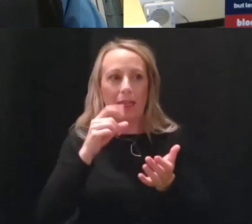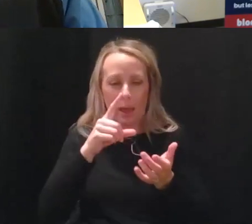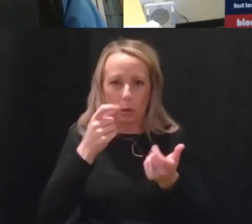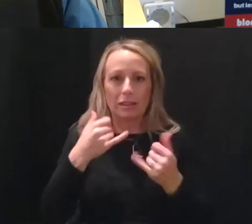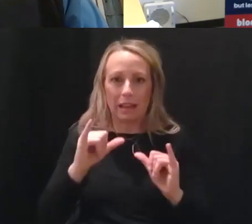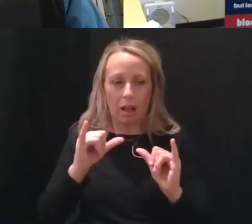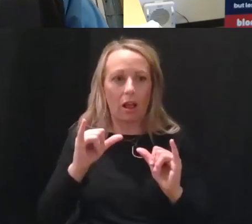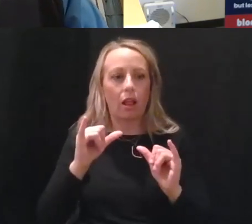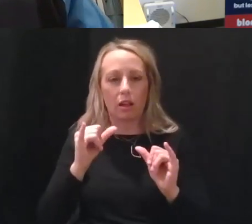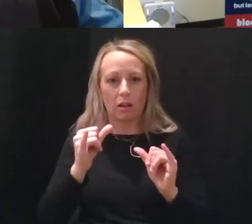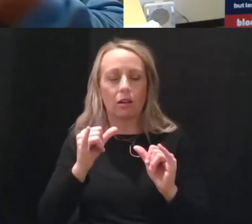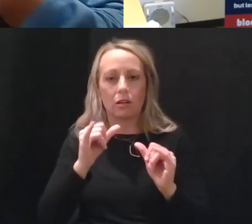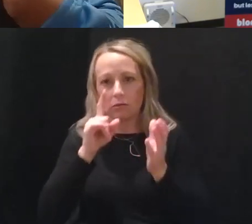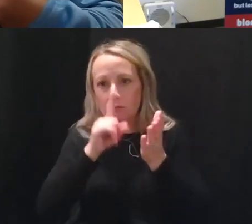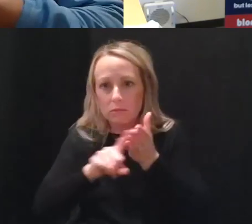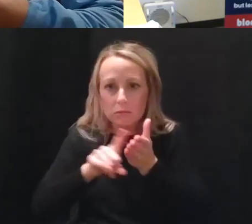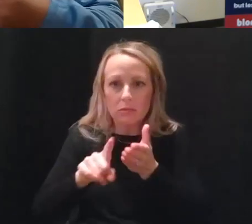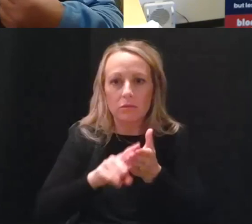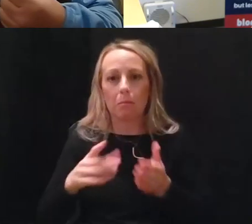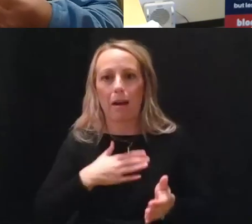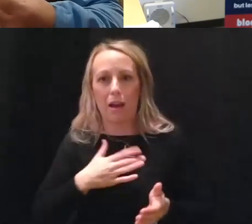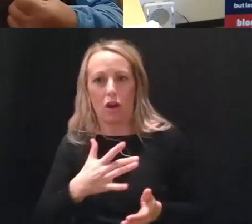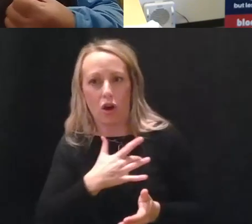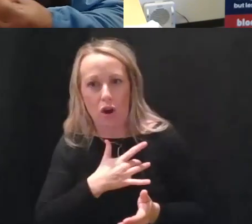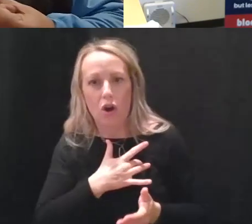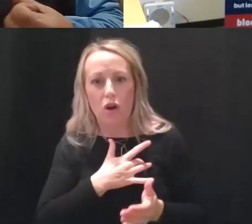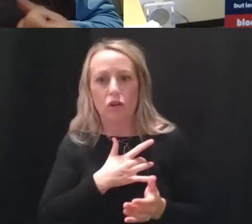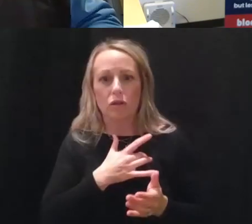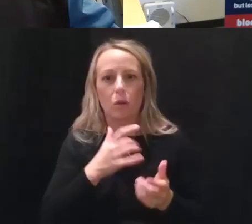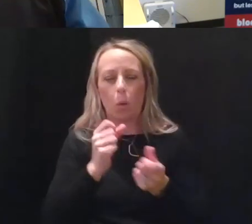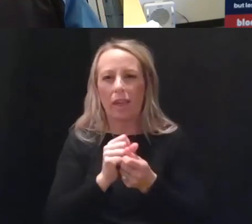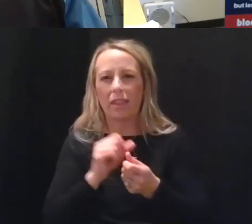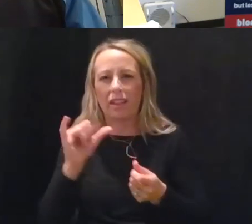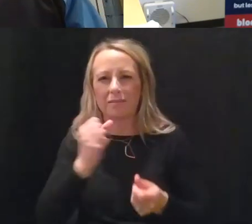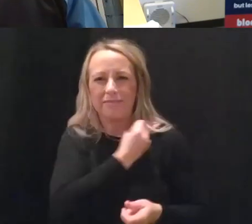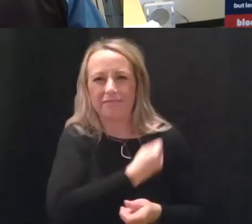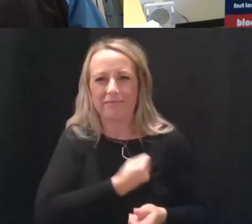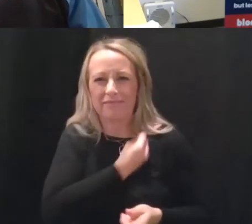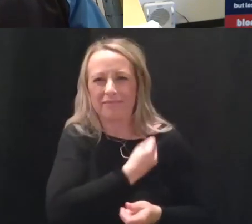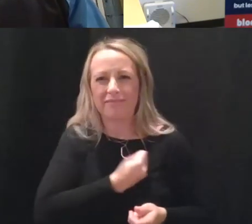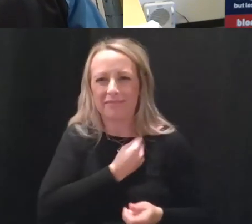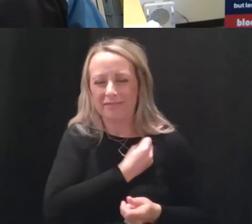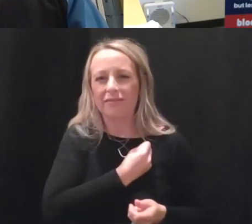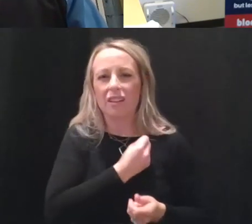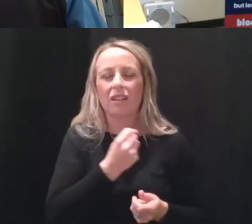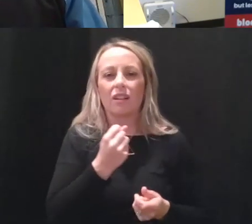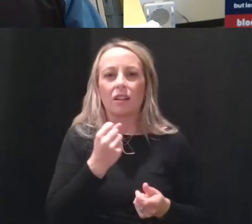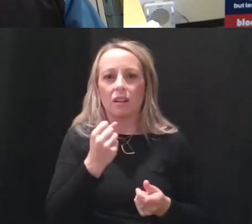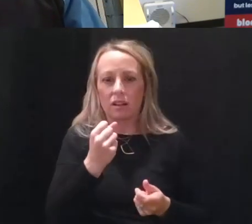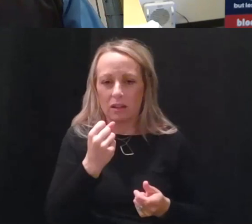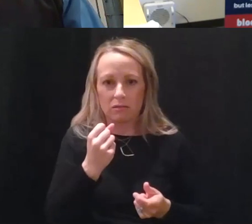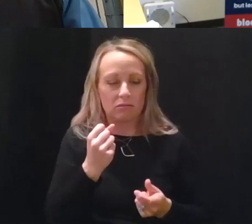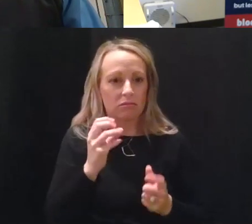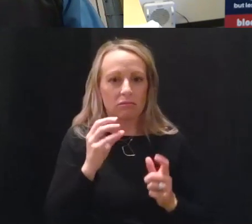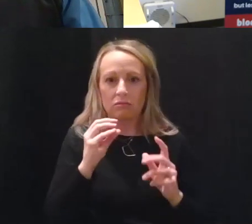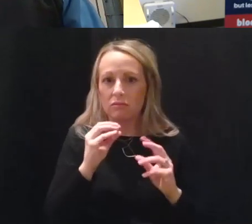it with I call it a TV thing where they can see your heart, but they scoped it to infinity, and there was